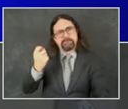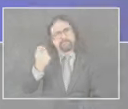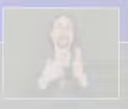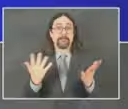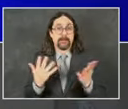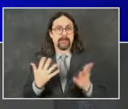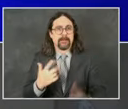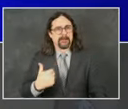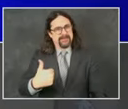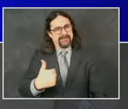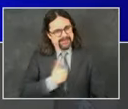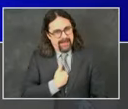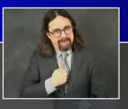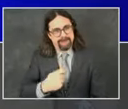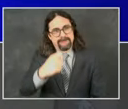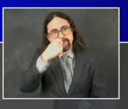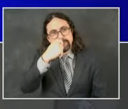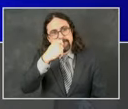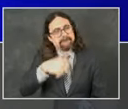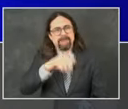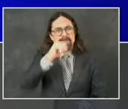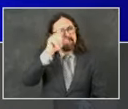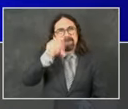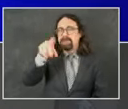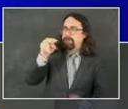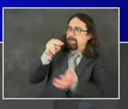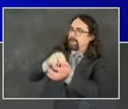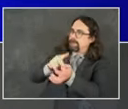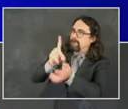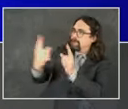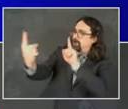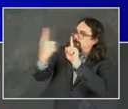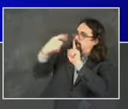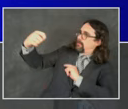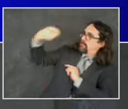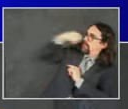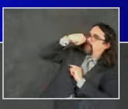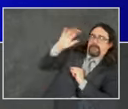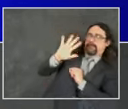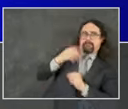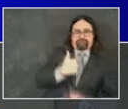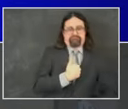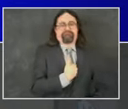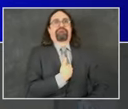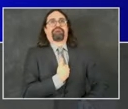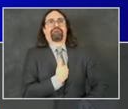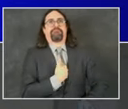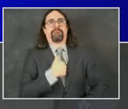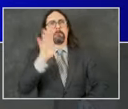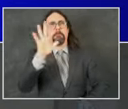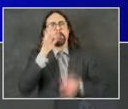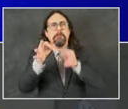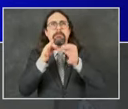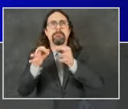week. When you go to one of the community testing sites, instead of the healthcare worker having to be